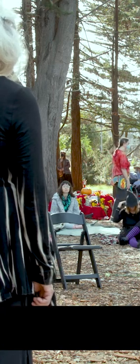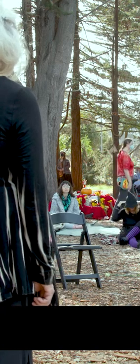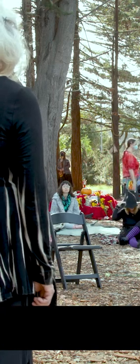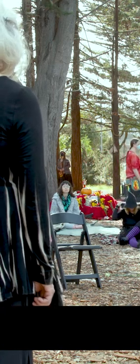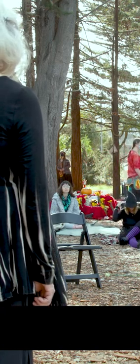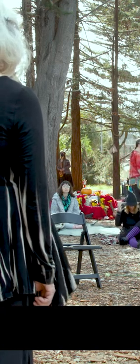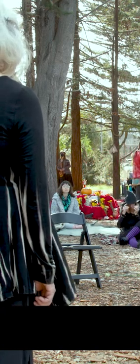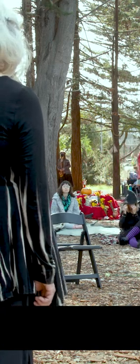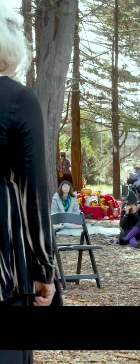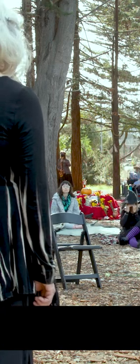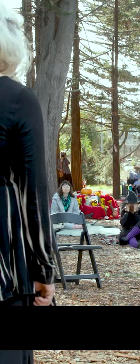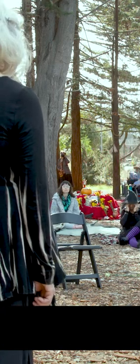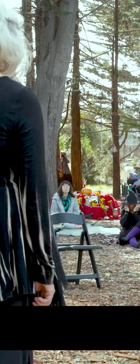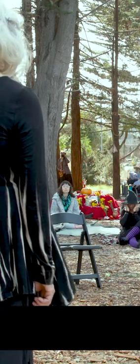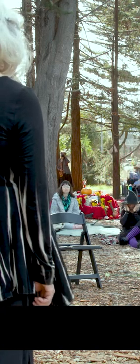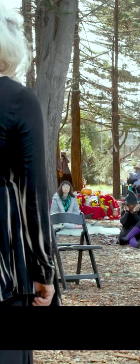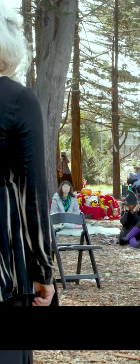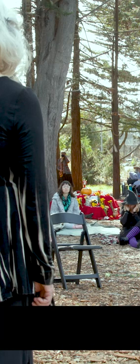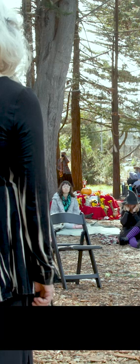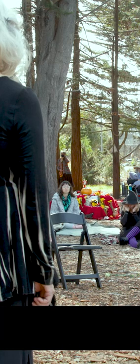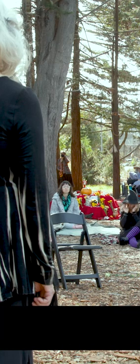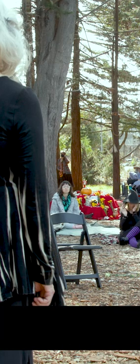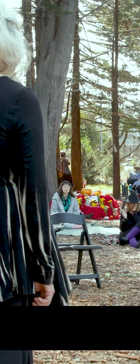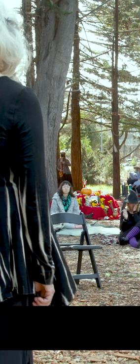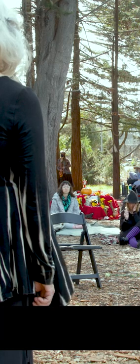Marty Burnett,